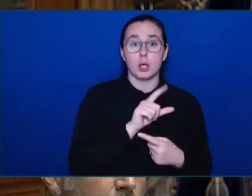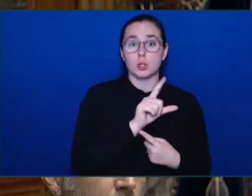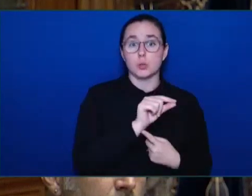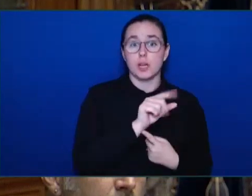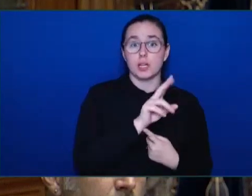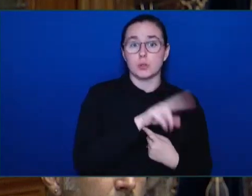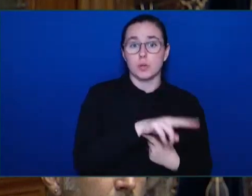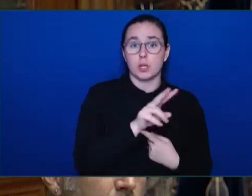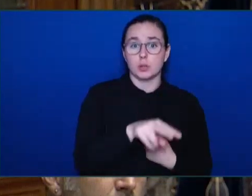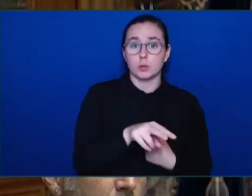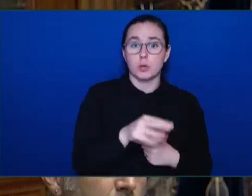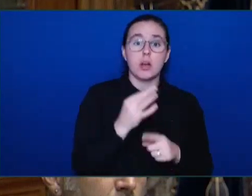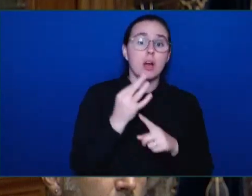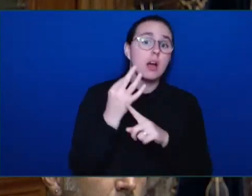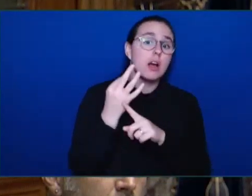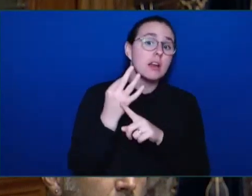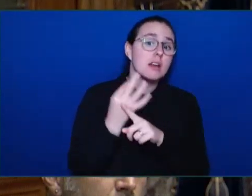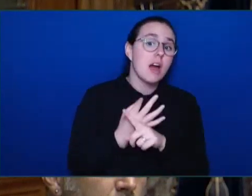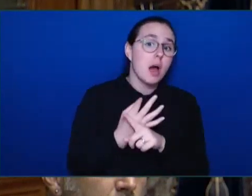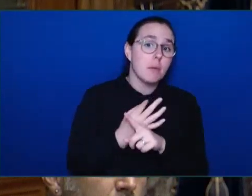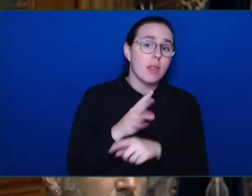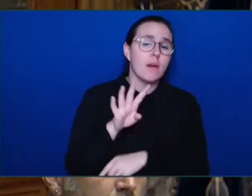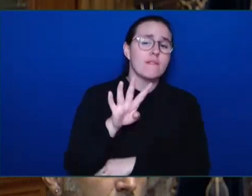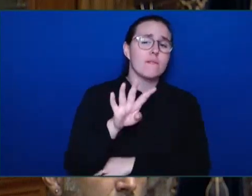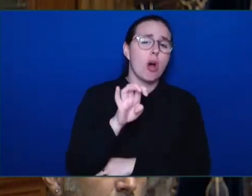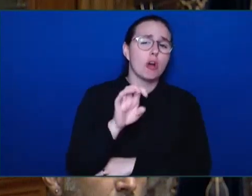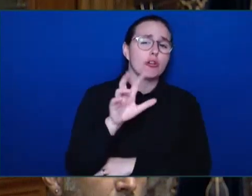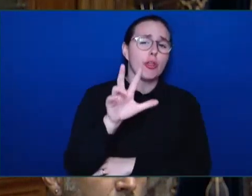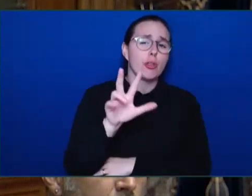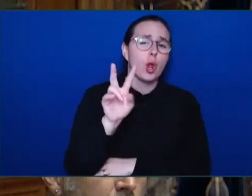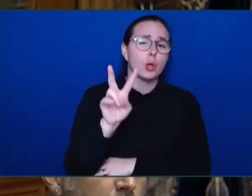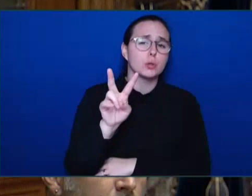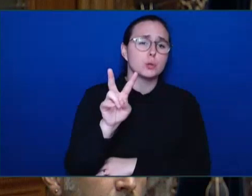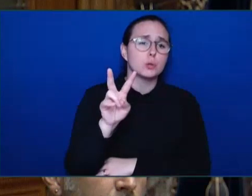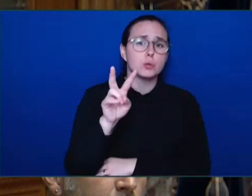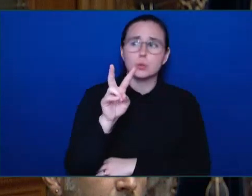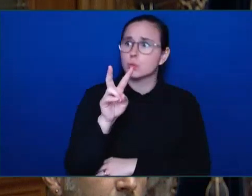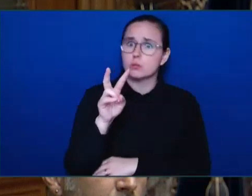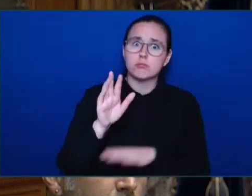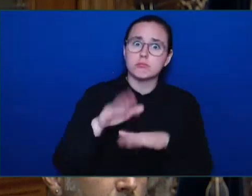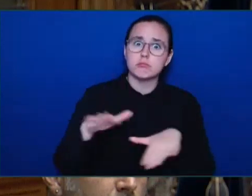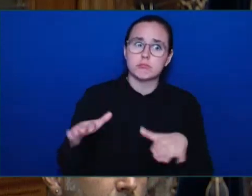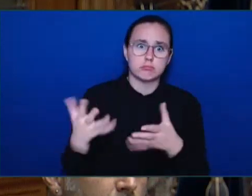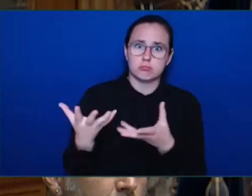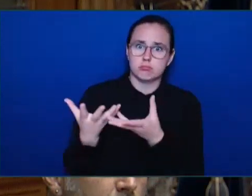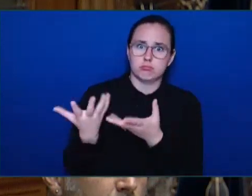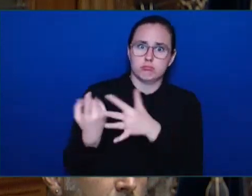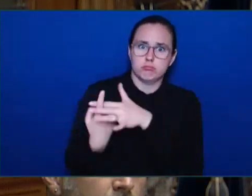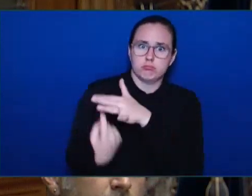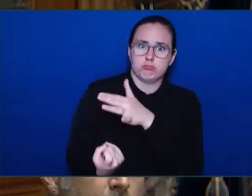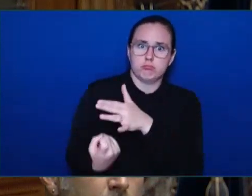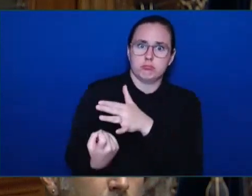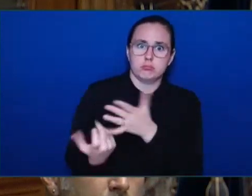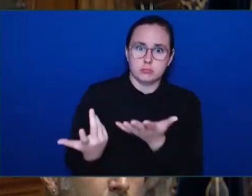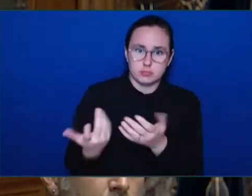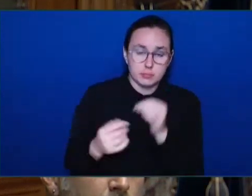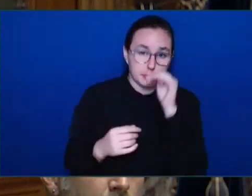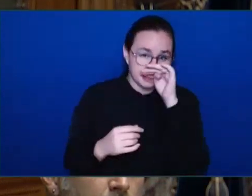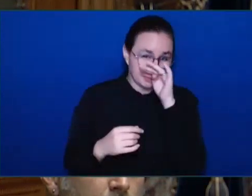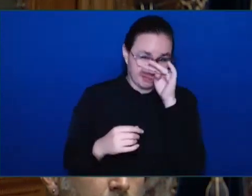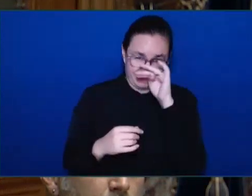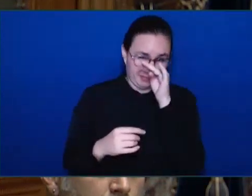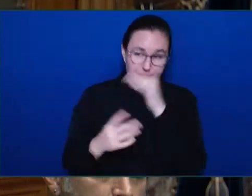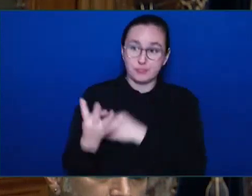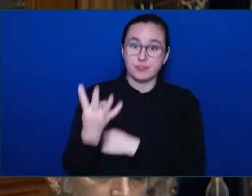month, 4 children died. The report from the Representative of Children and Youth states, quote, "A lack of action